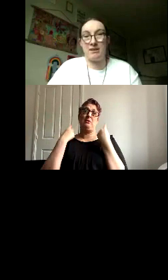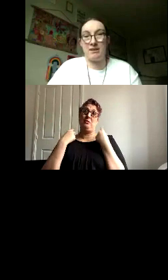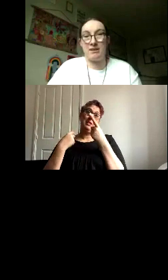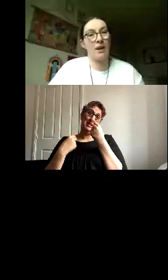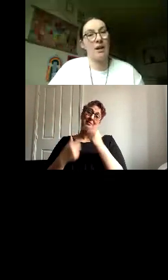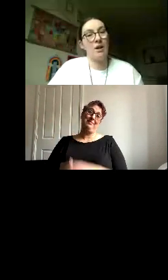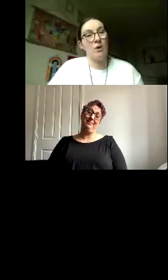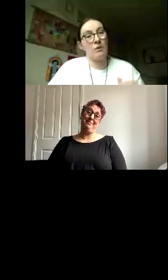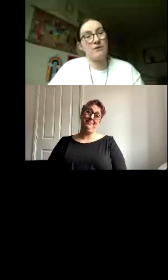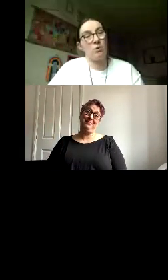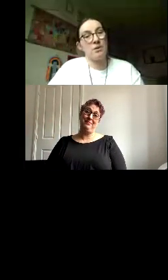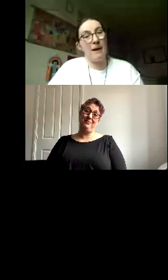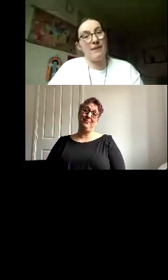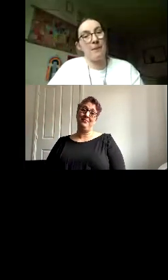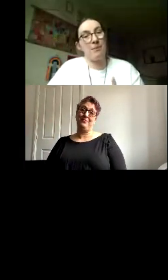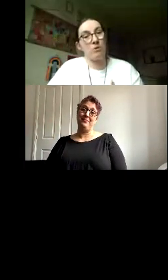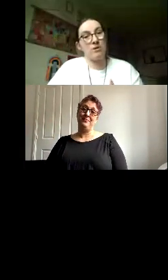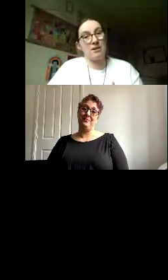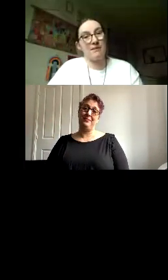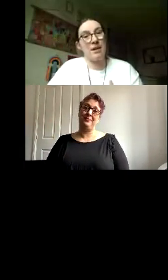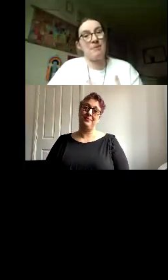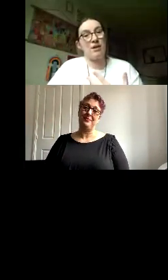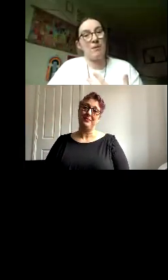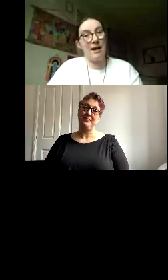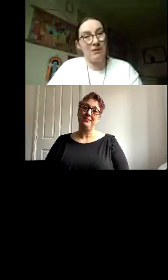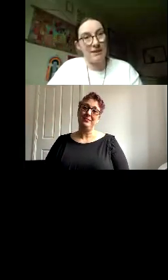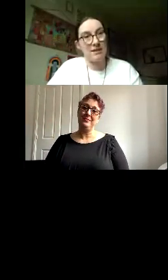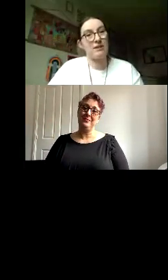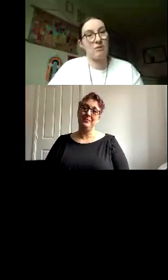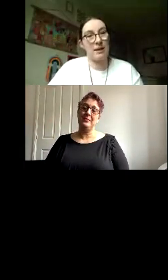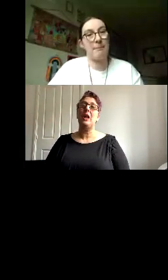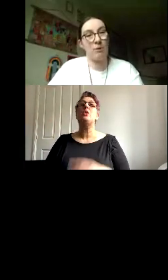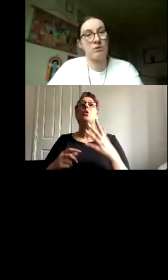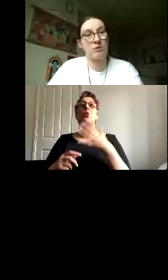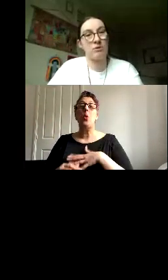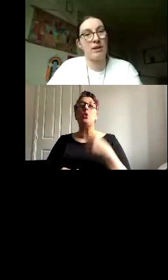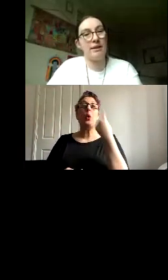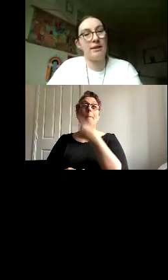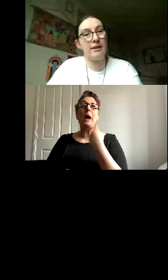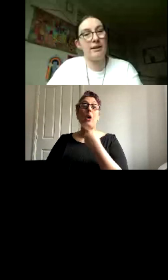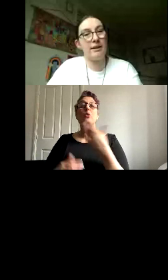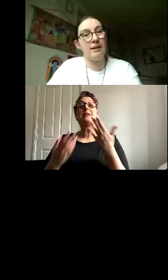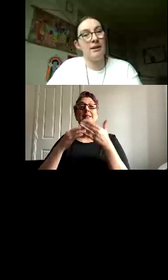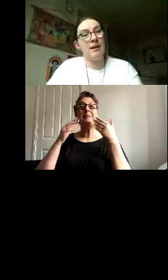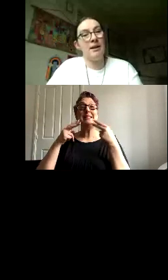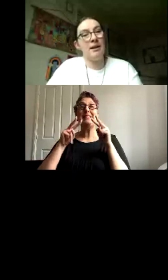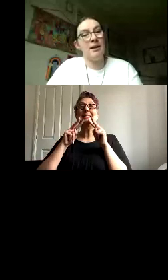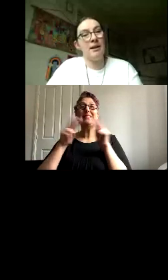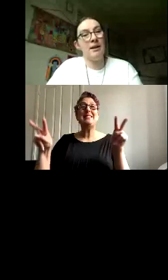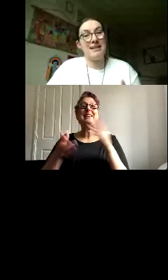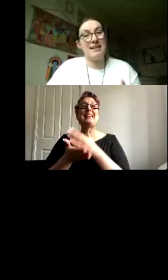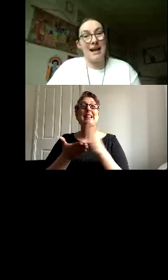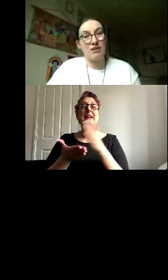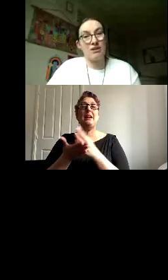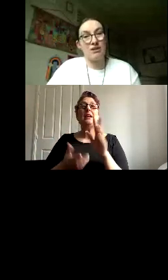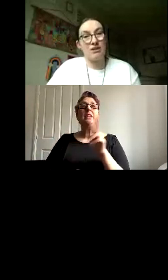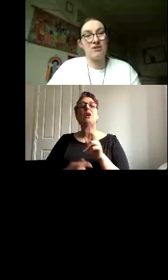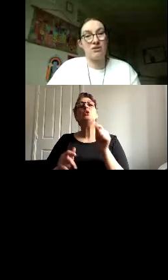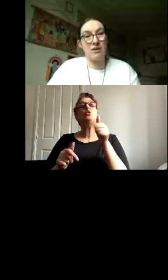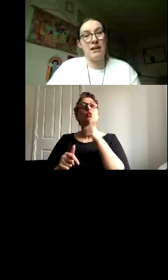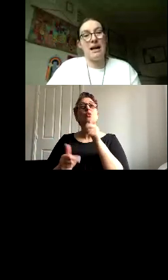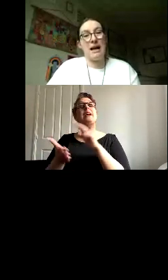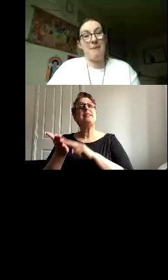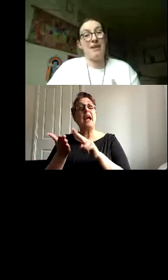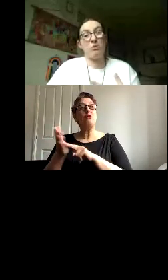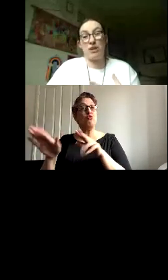you. We've talked about the importance of keeping your mouth visible, that's really important, and using natural